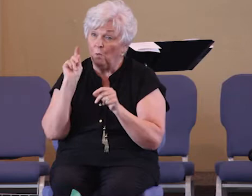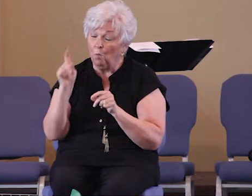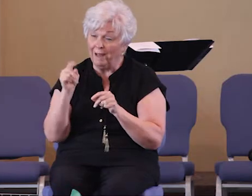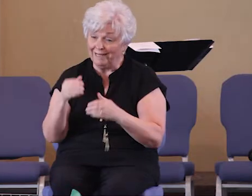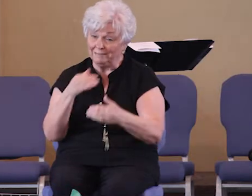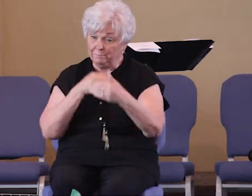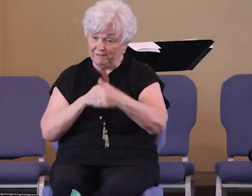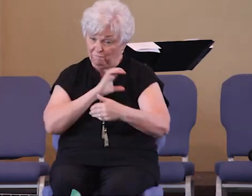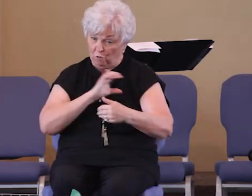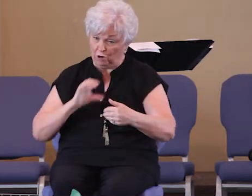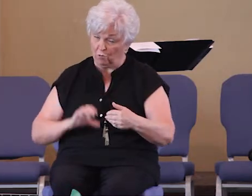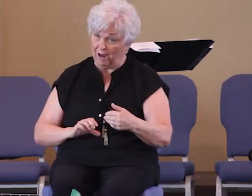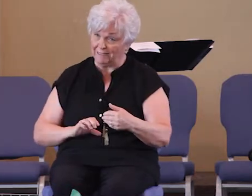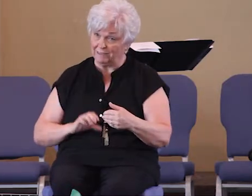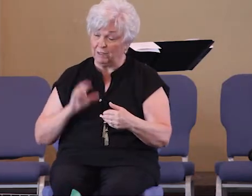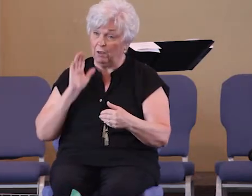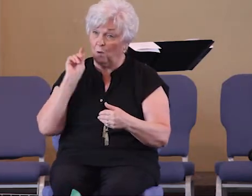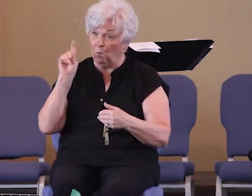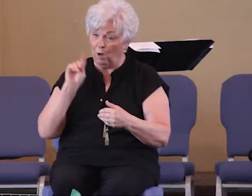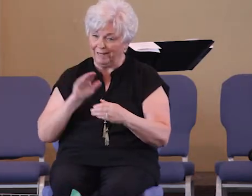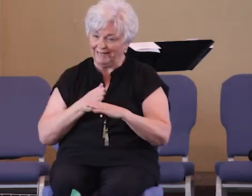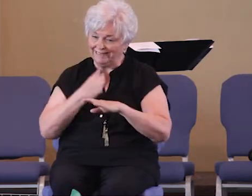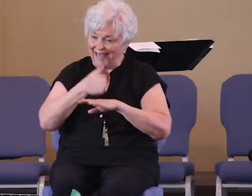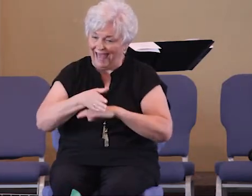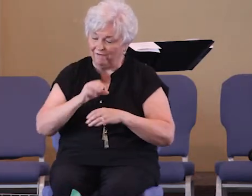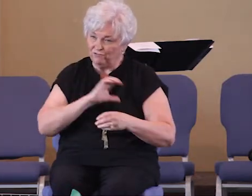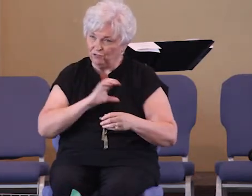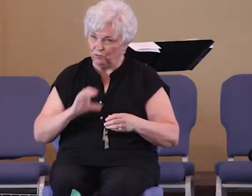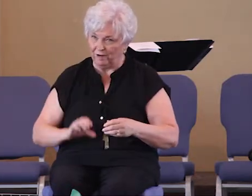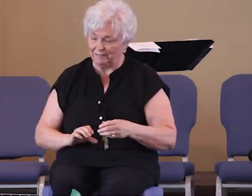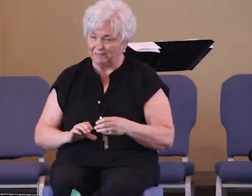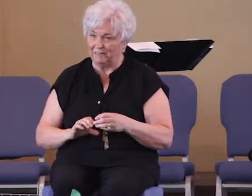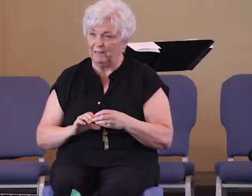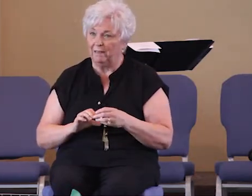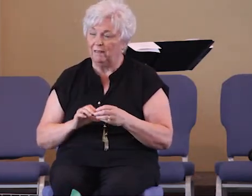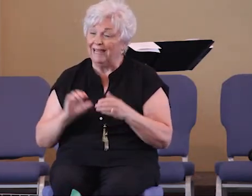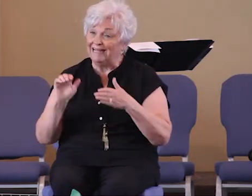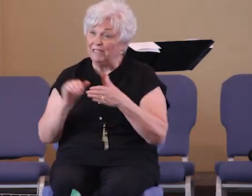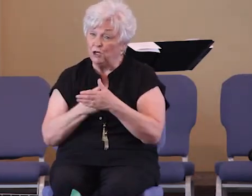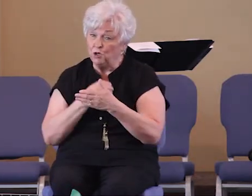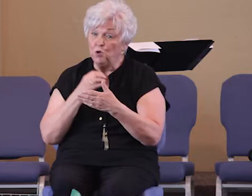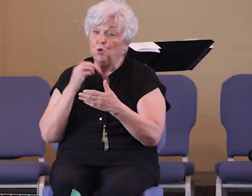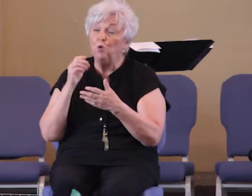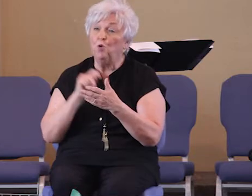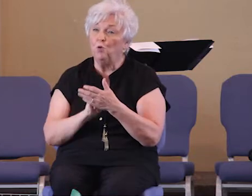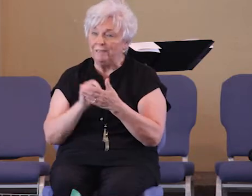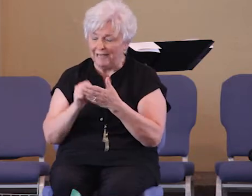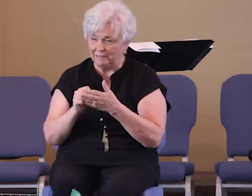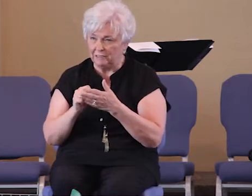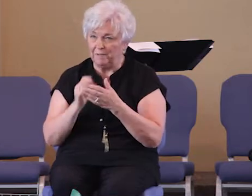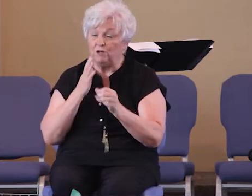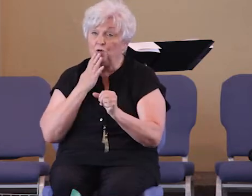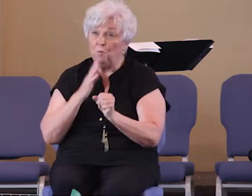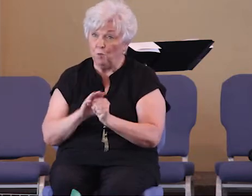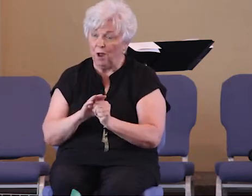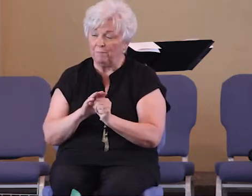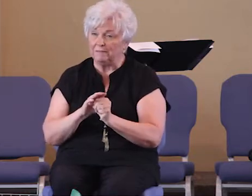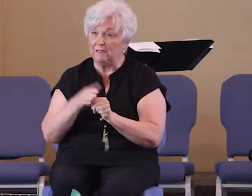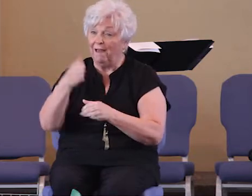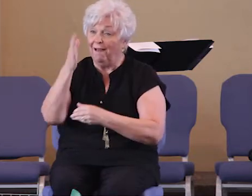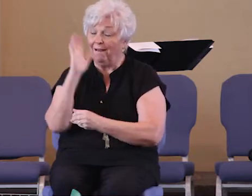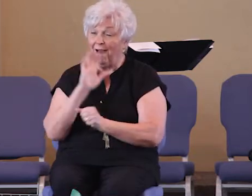after Christ. And so it's a new covenant. It's God fulfilling his plan.